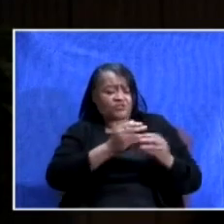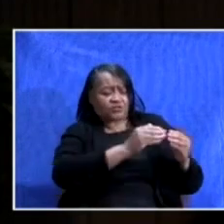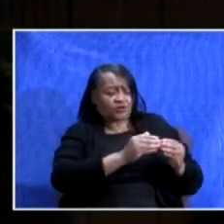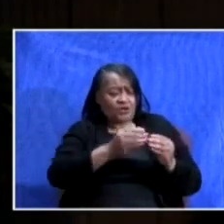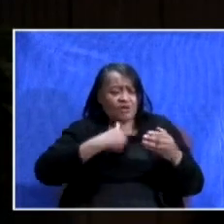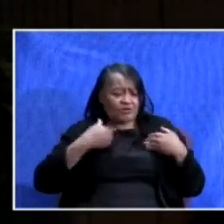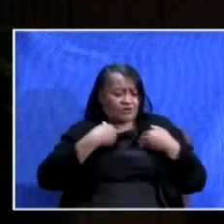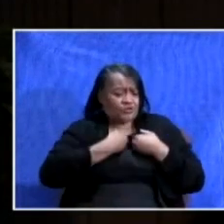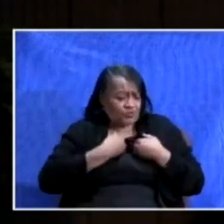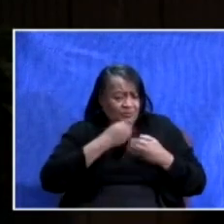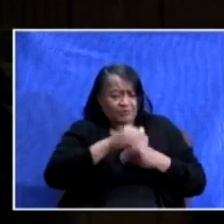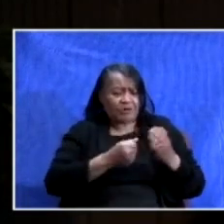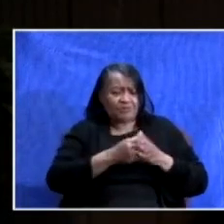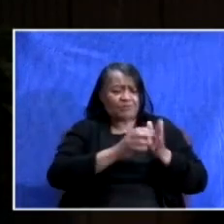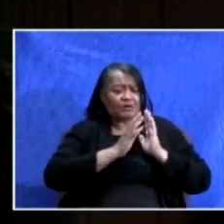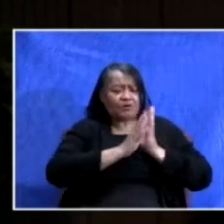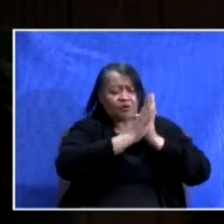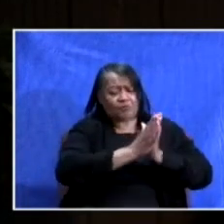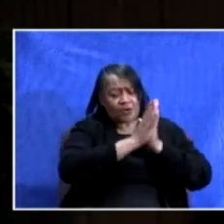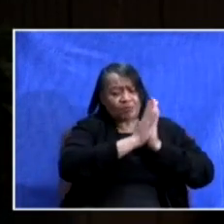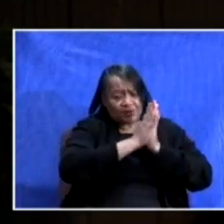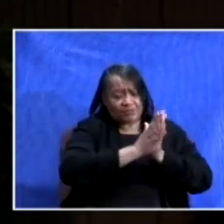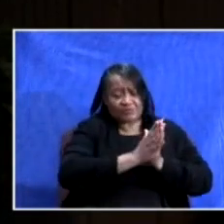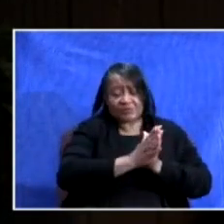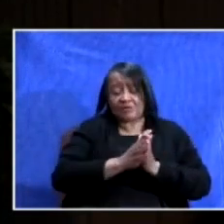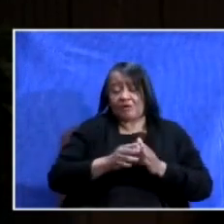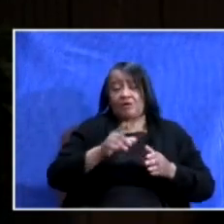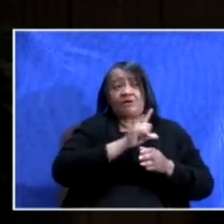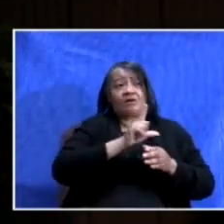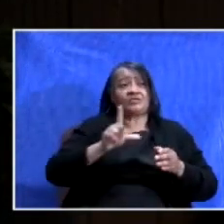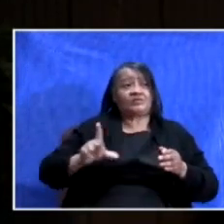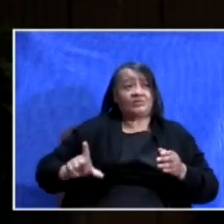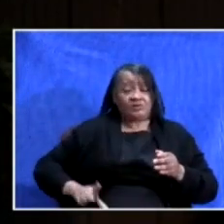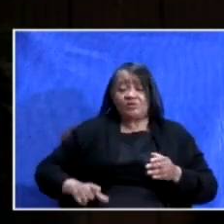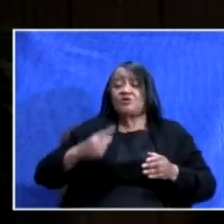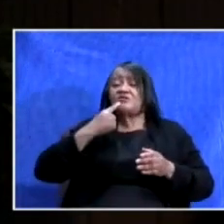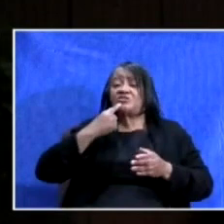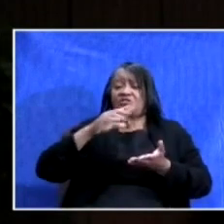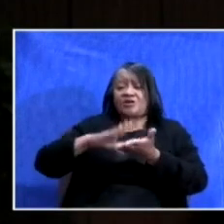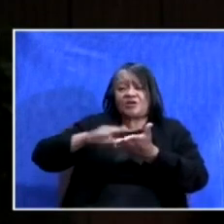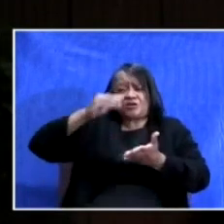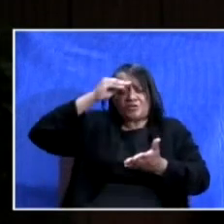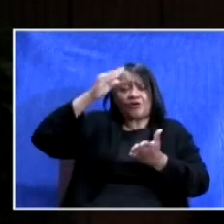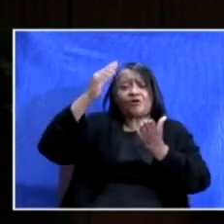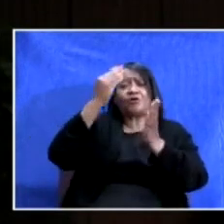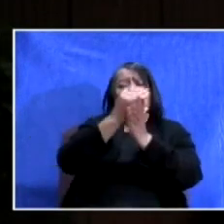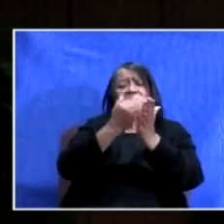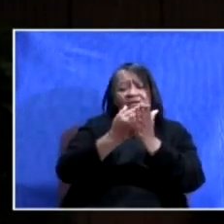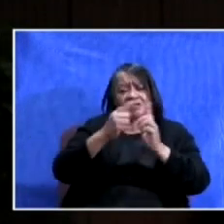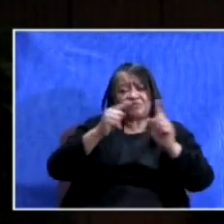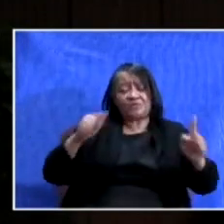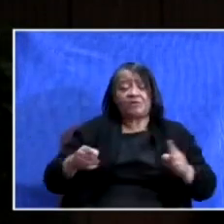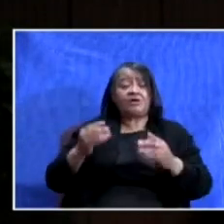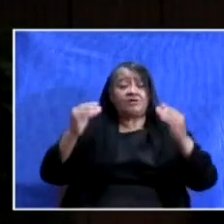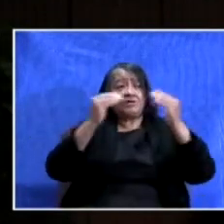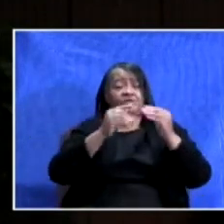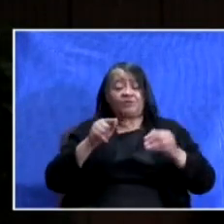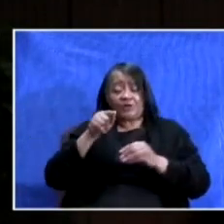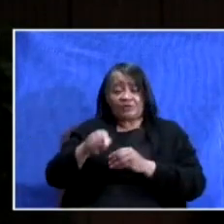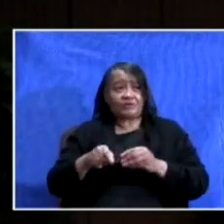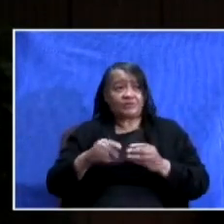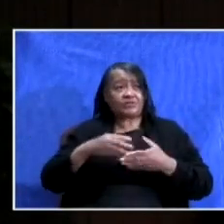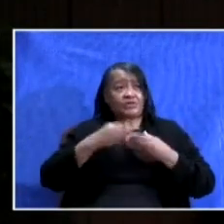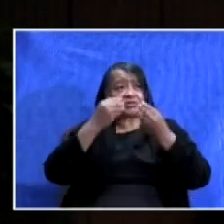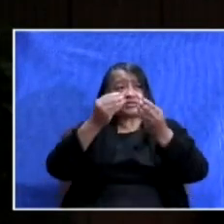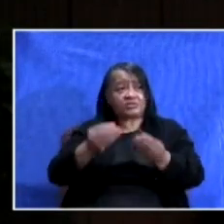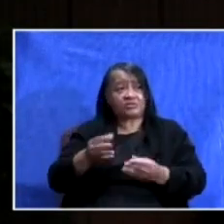constant requests. The Lord said, learn a lesson from this unjust judge. Even he